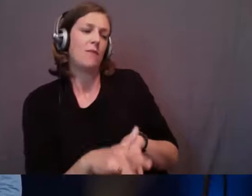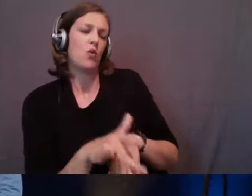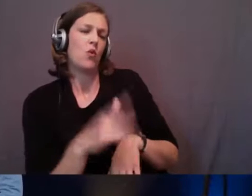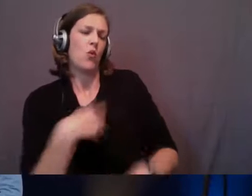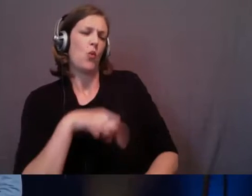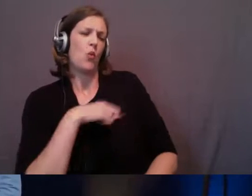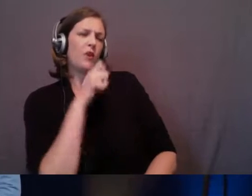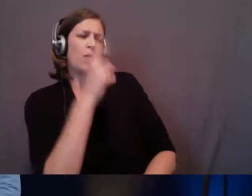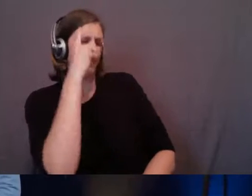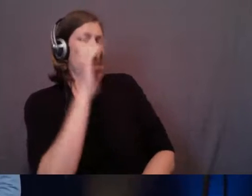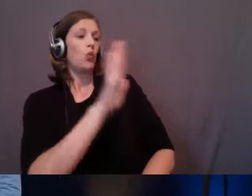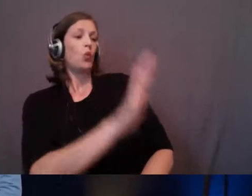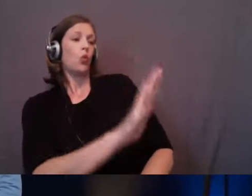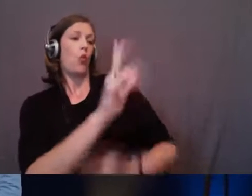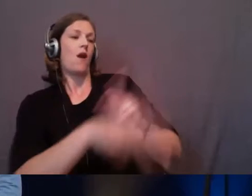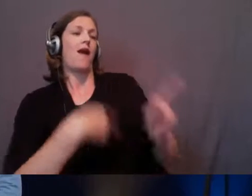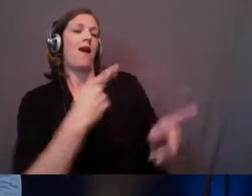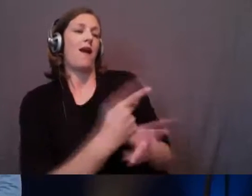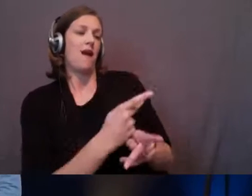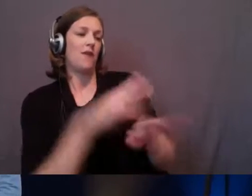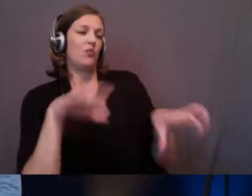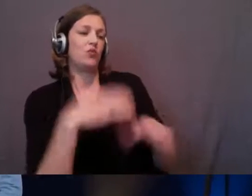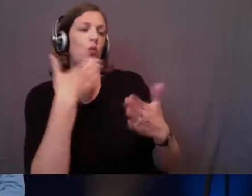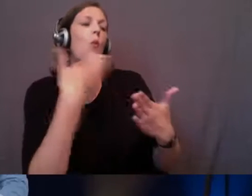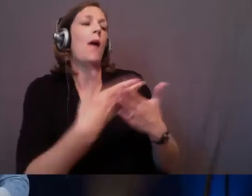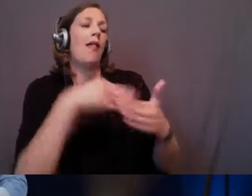your kind would do well in the honors program.